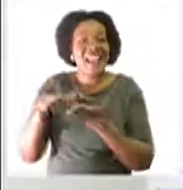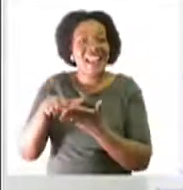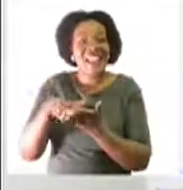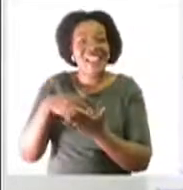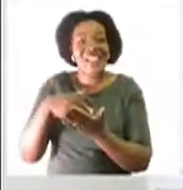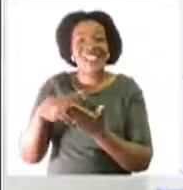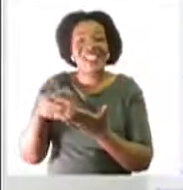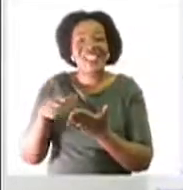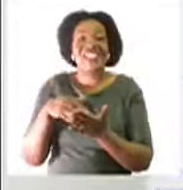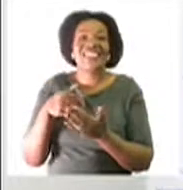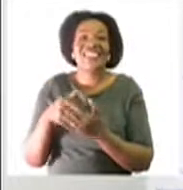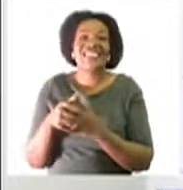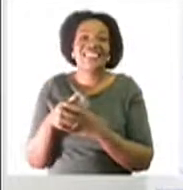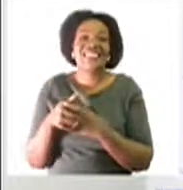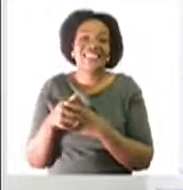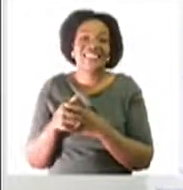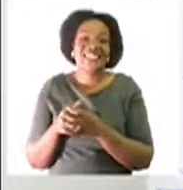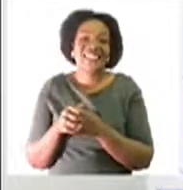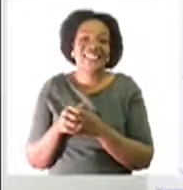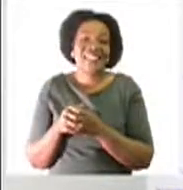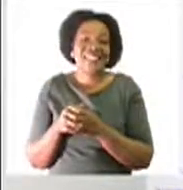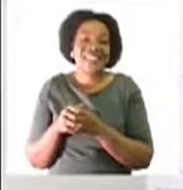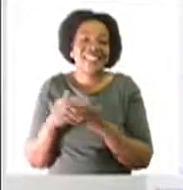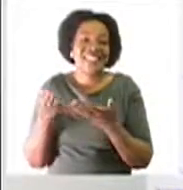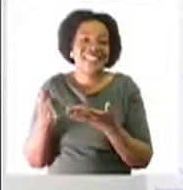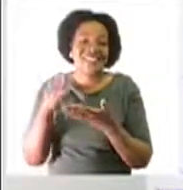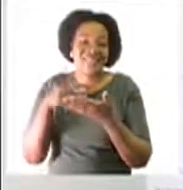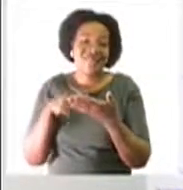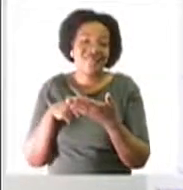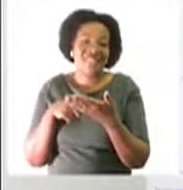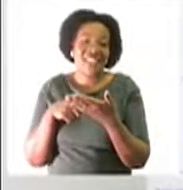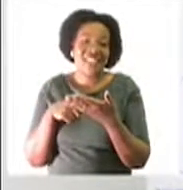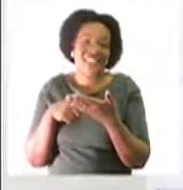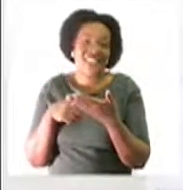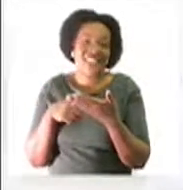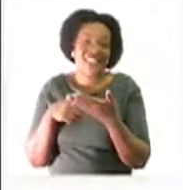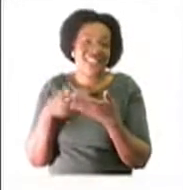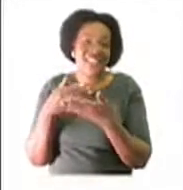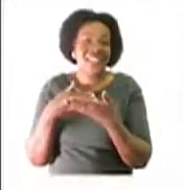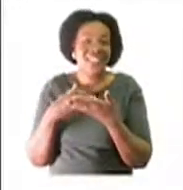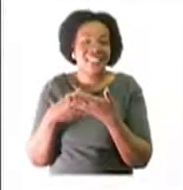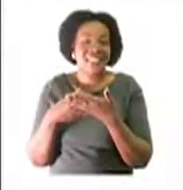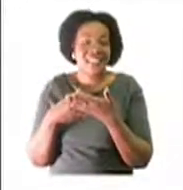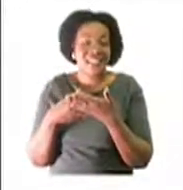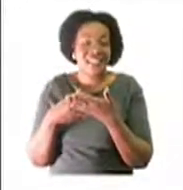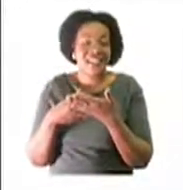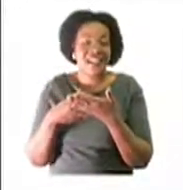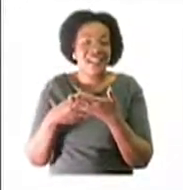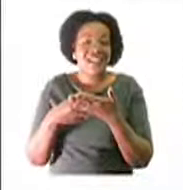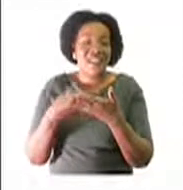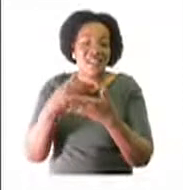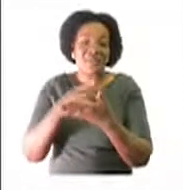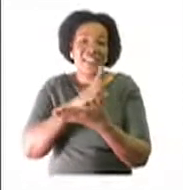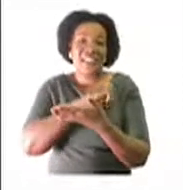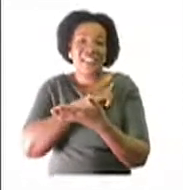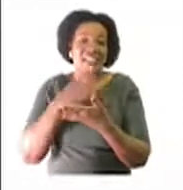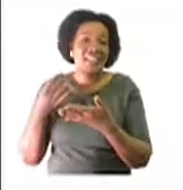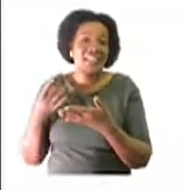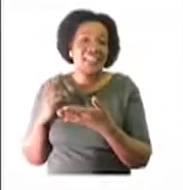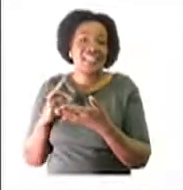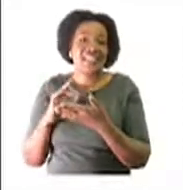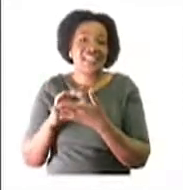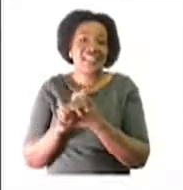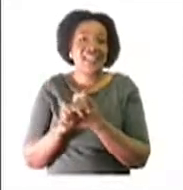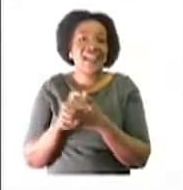and glue. Let us go back to our worksheet on page 18.